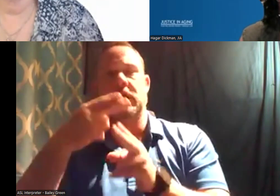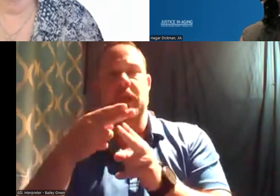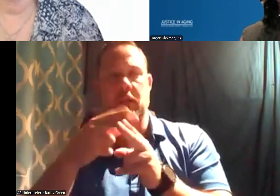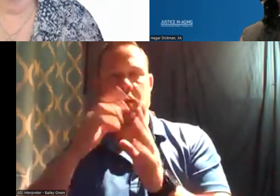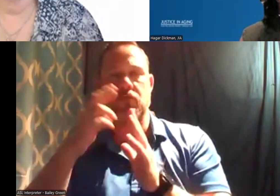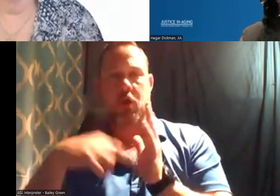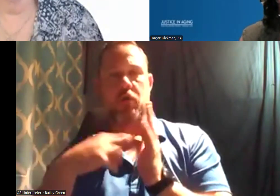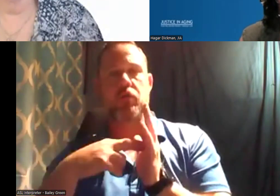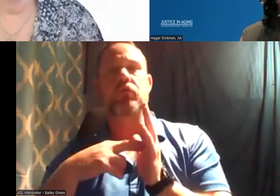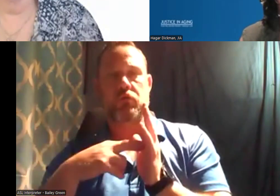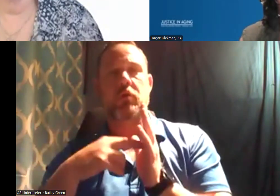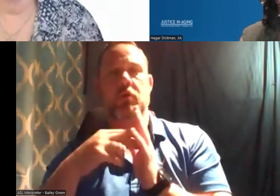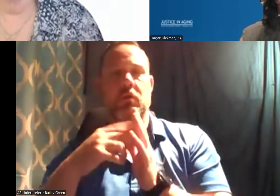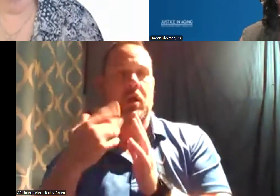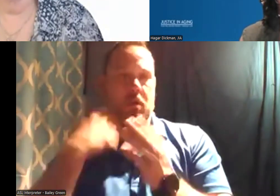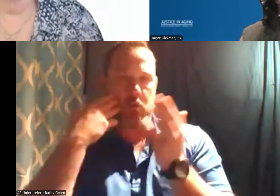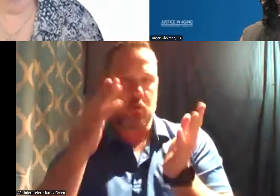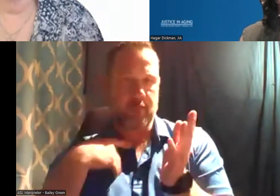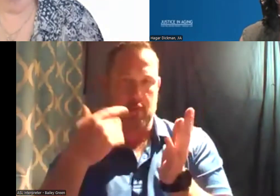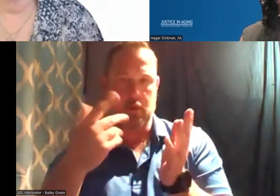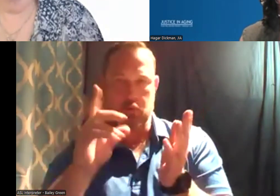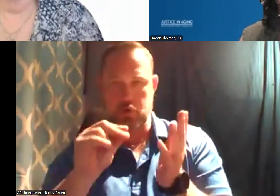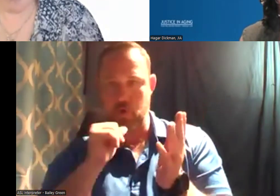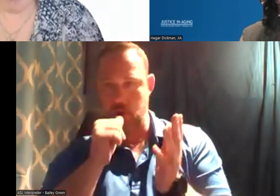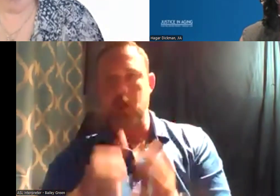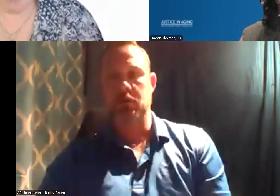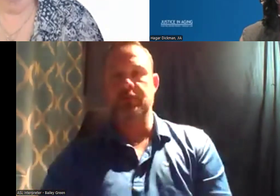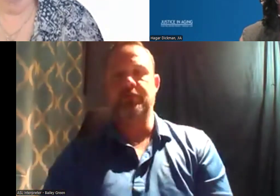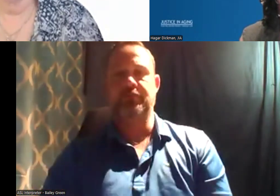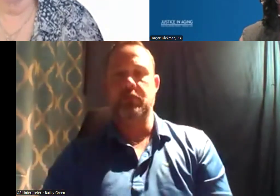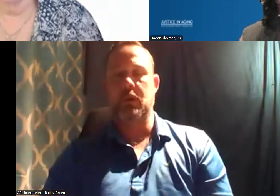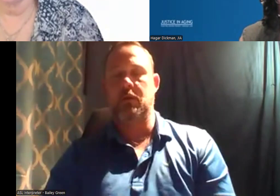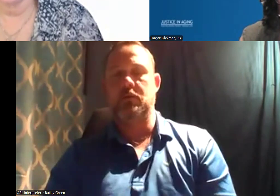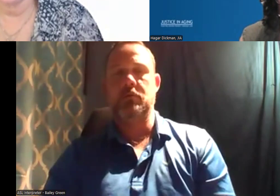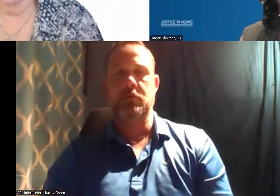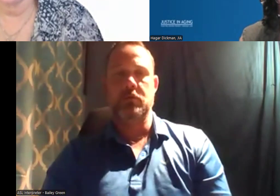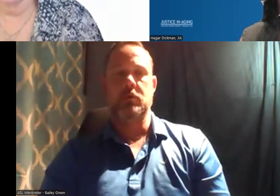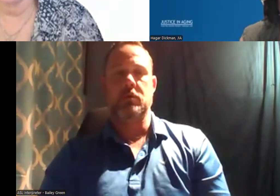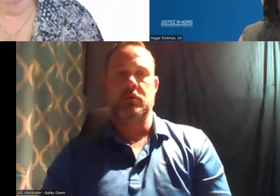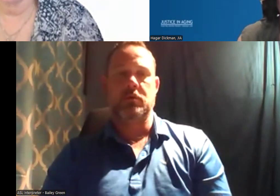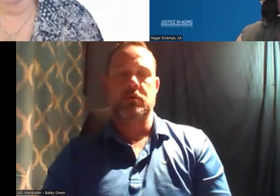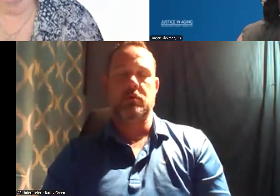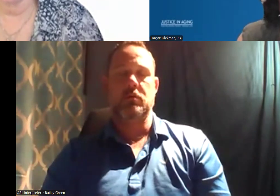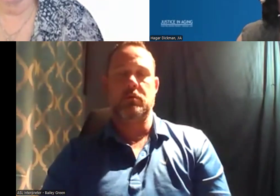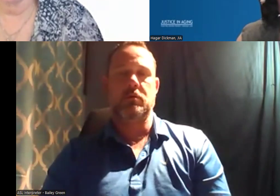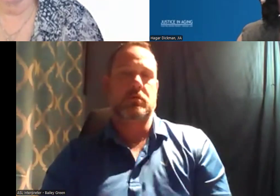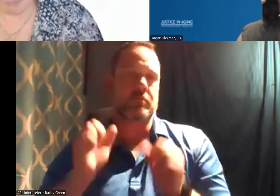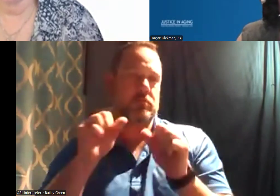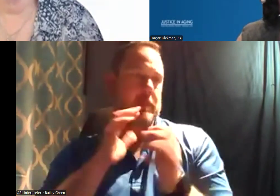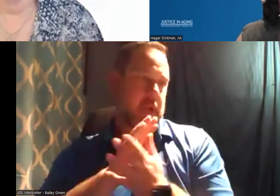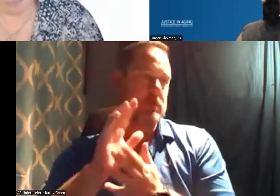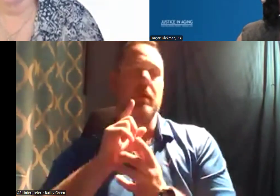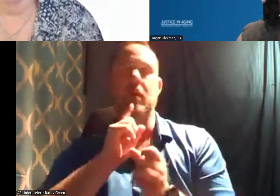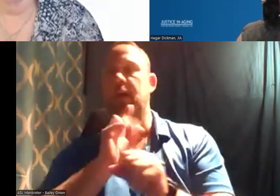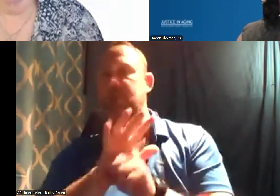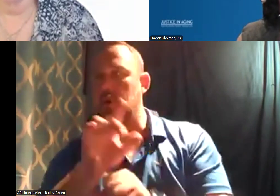record by chance. I don't know if we do that with this group, but it'd be nice to be able to confirm with everybody